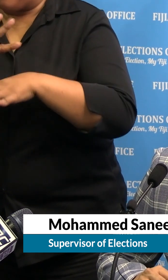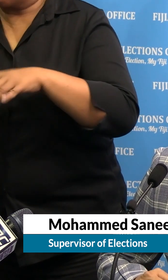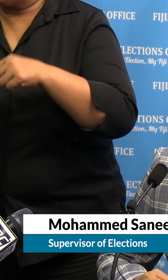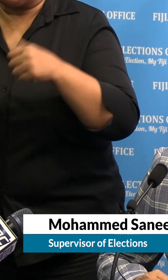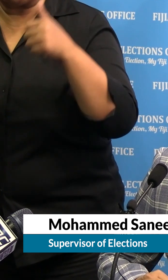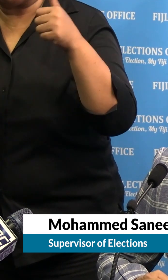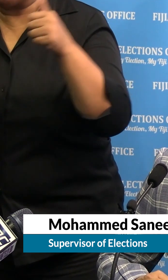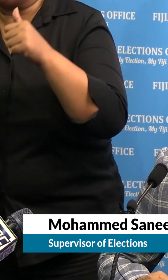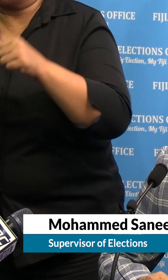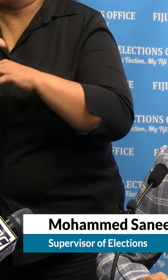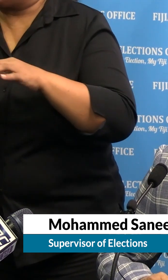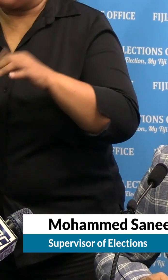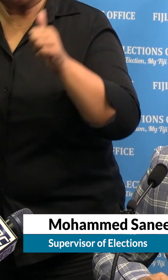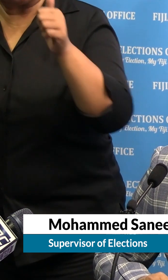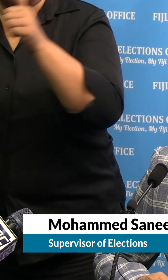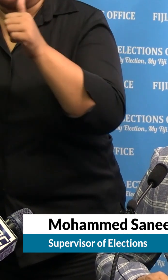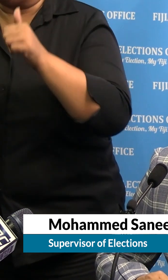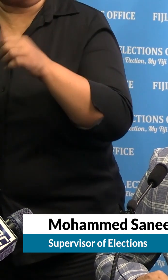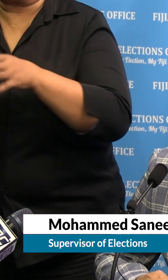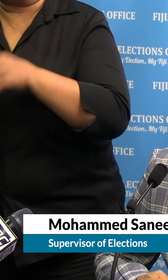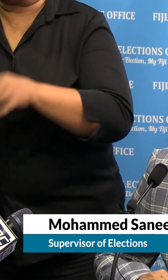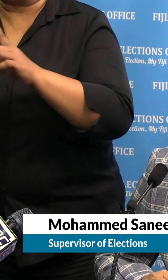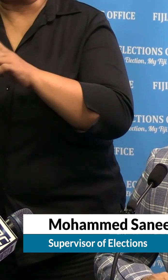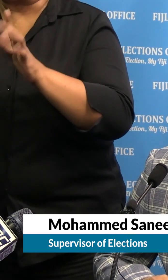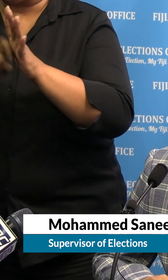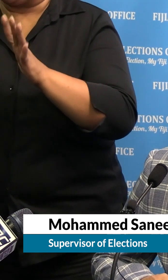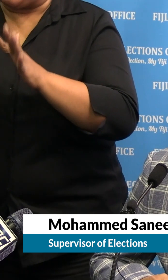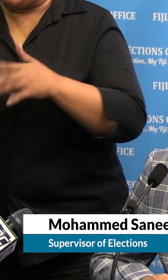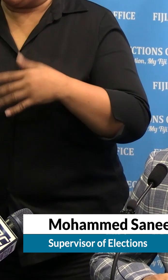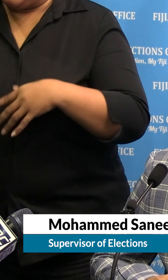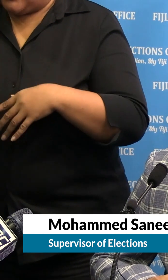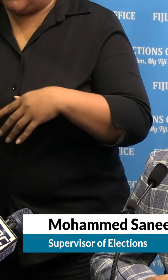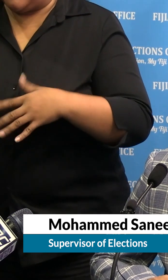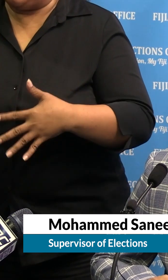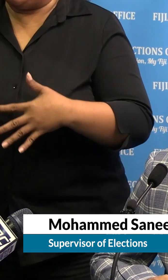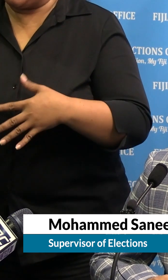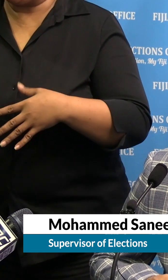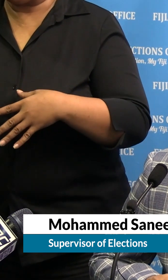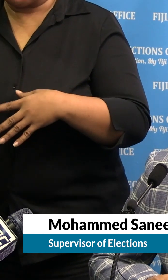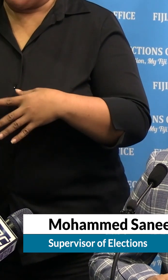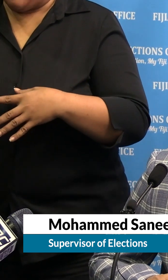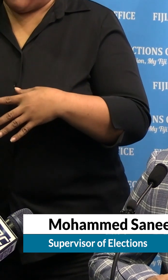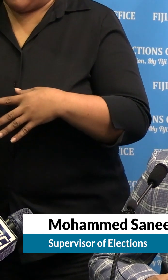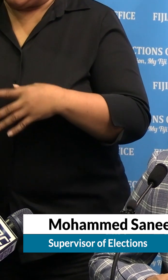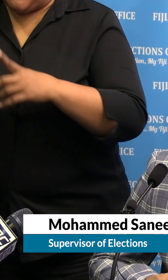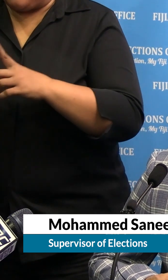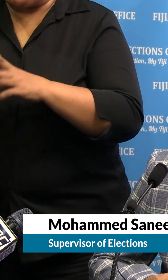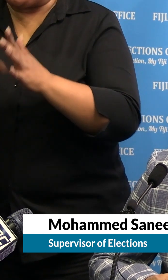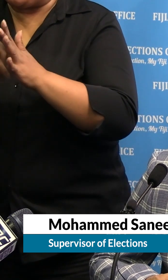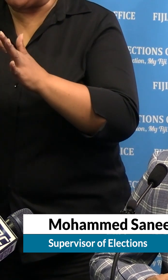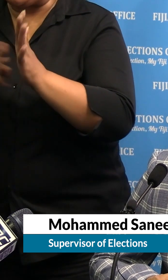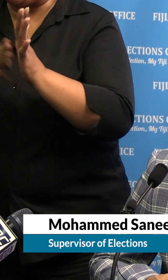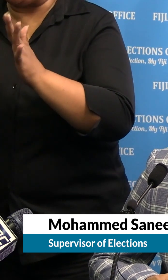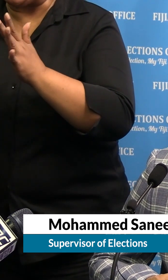major incident. Ladies and gentlemen, I will be giving you preliminary figures today. Preliminary because the actual figures are recorded in the temper